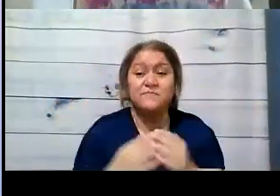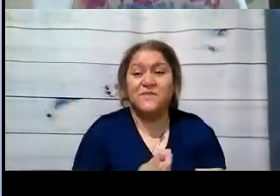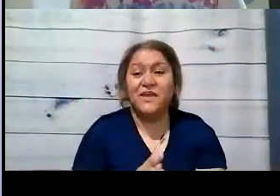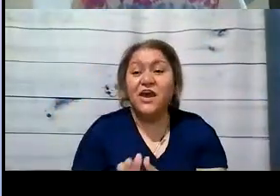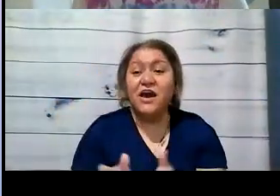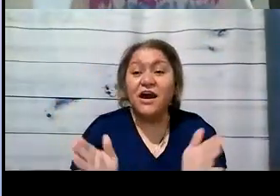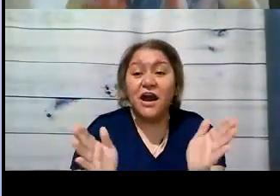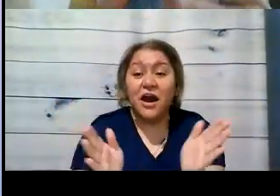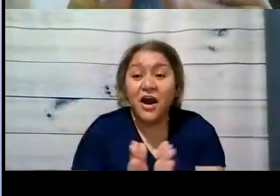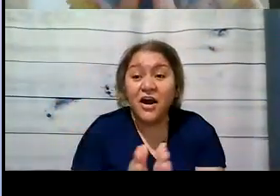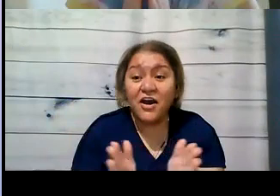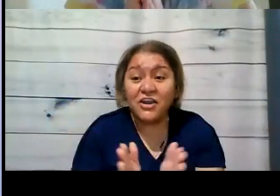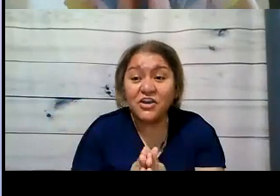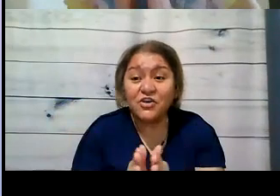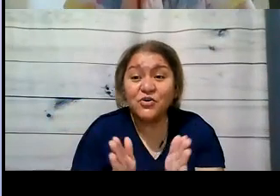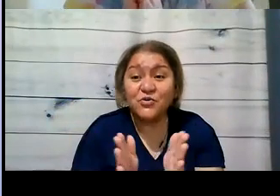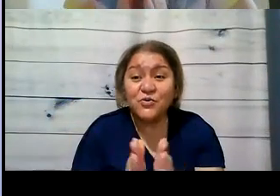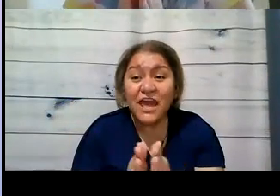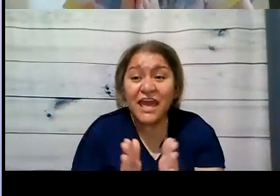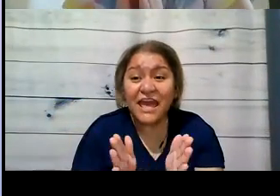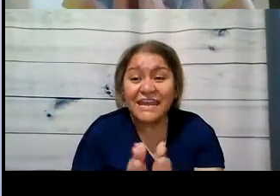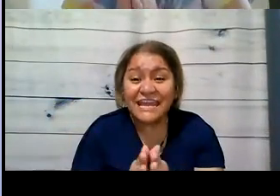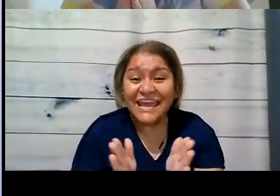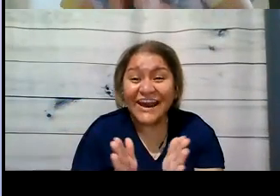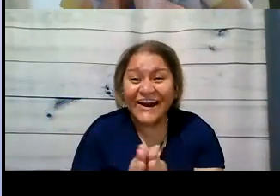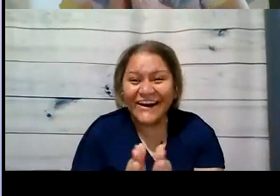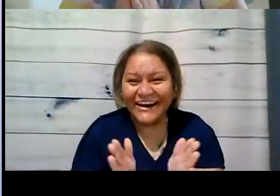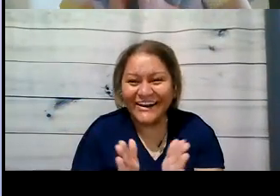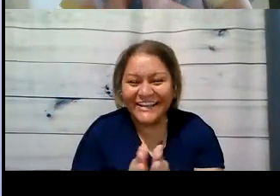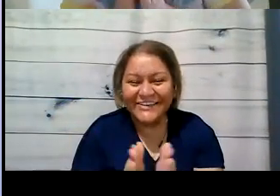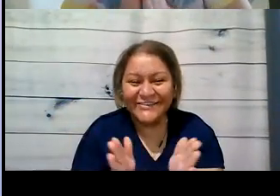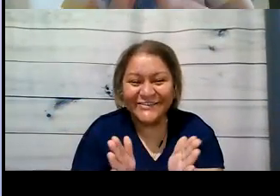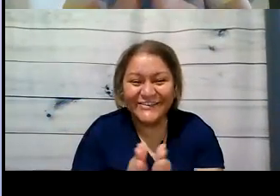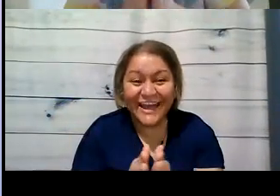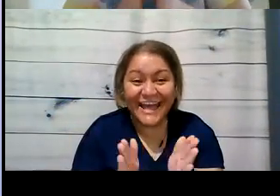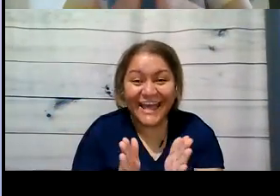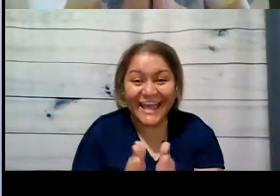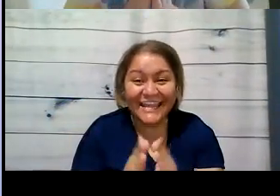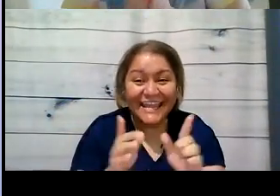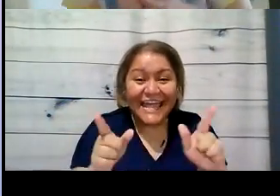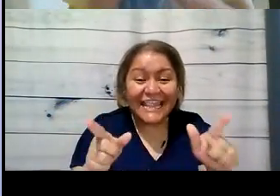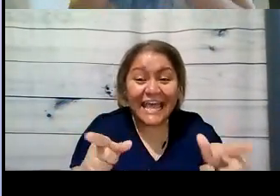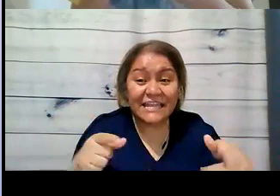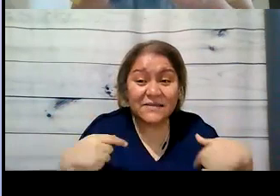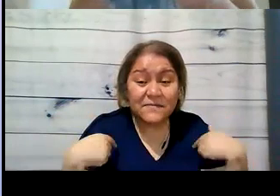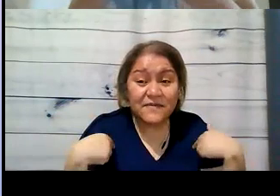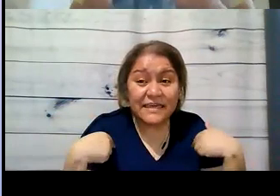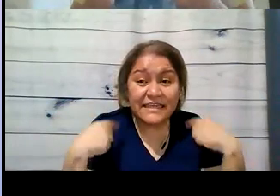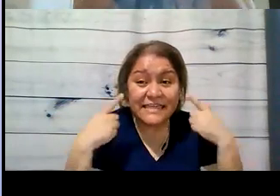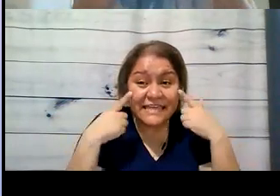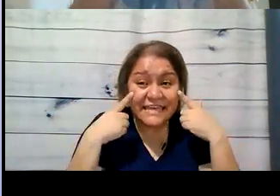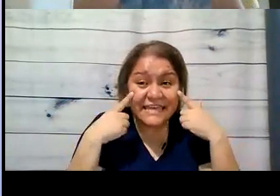Okay. Are you ready? Are you ready? Let